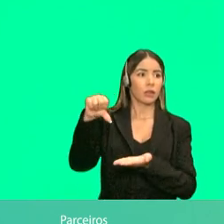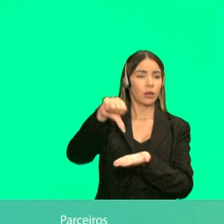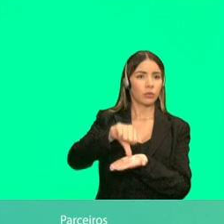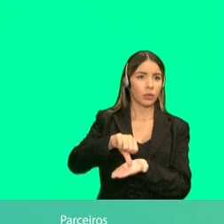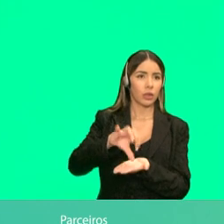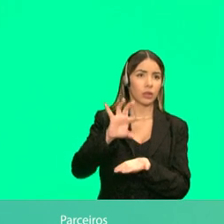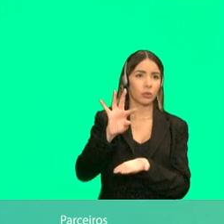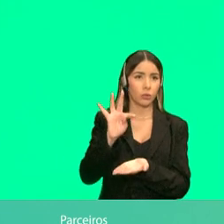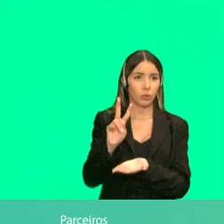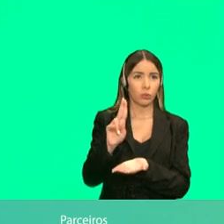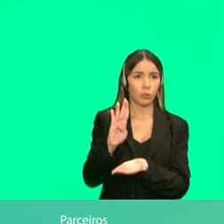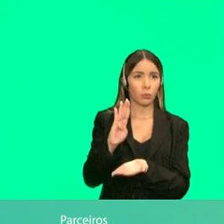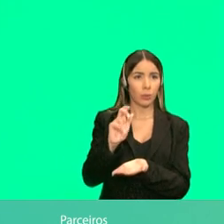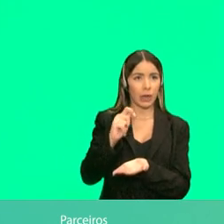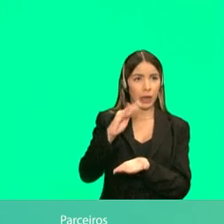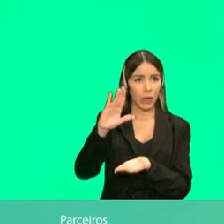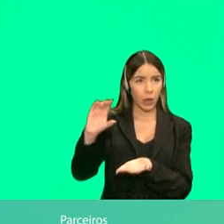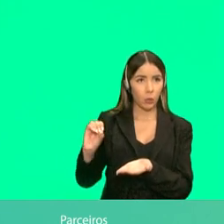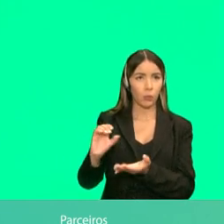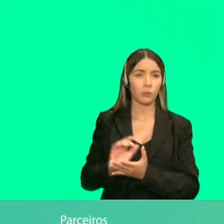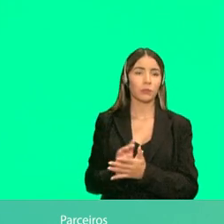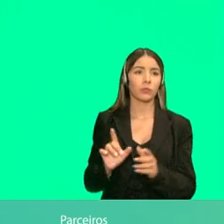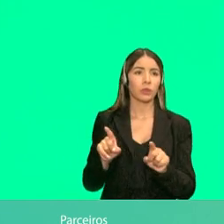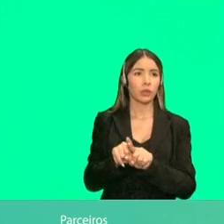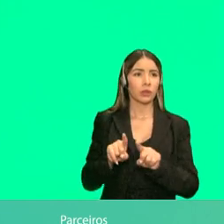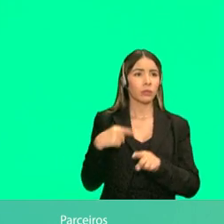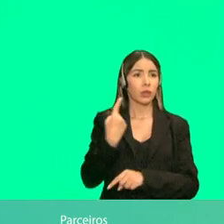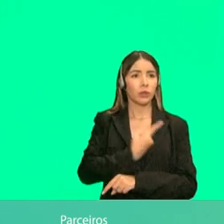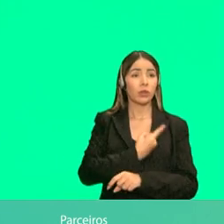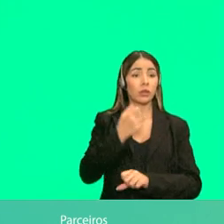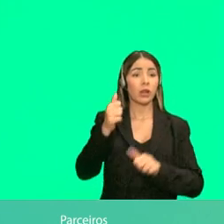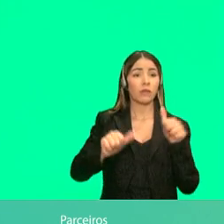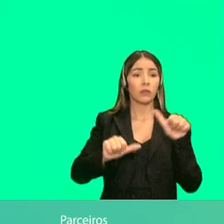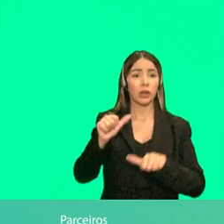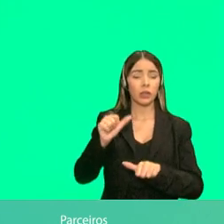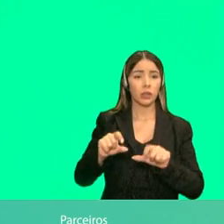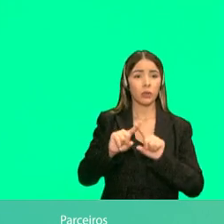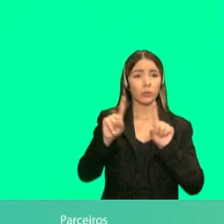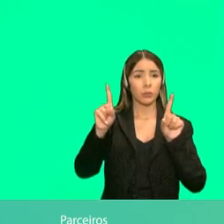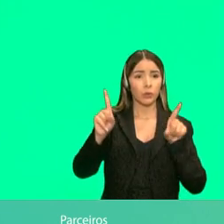a simple scheme of for the production of renewable ammonia,